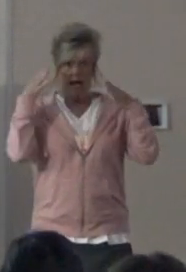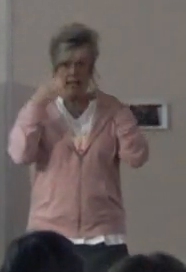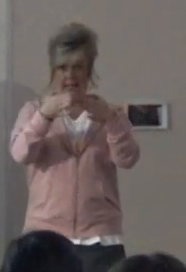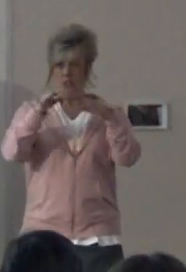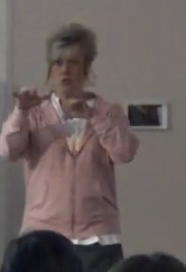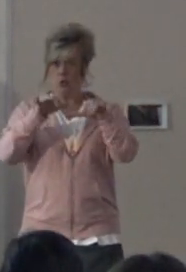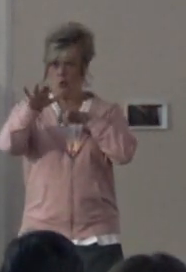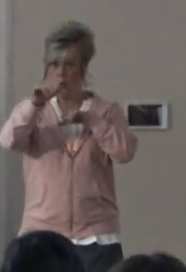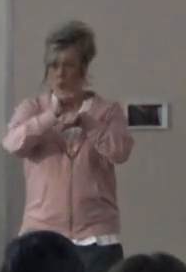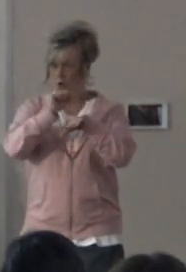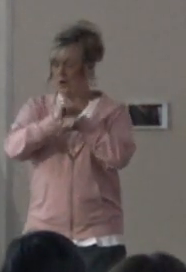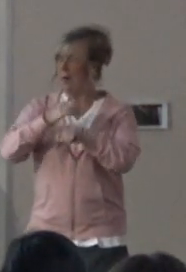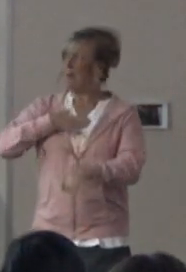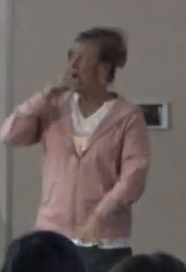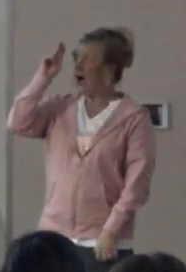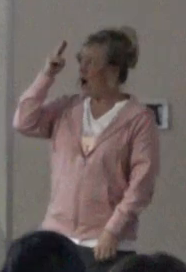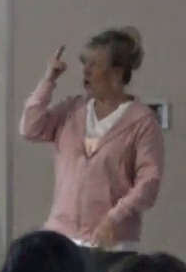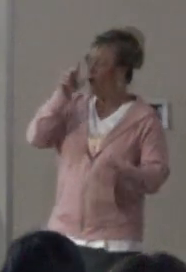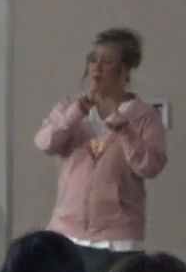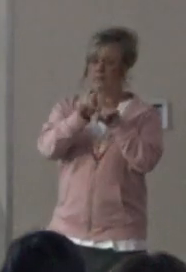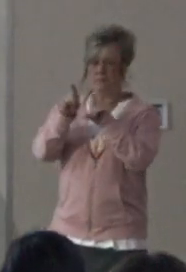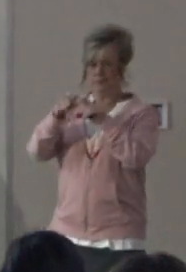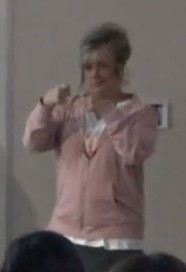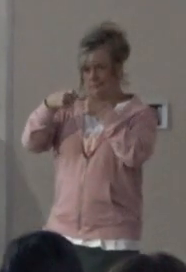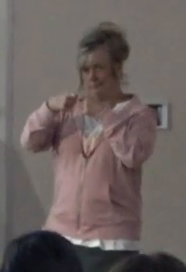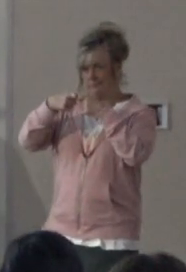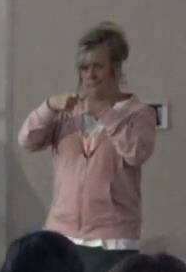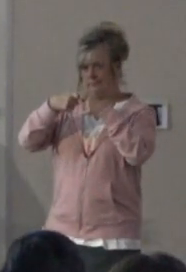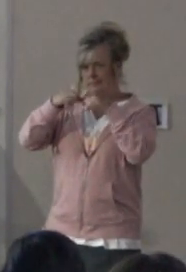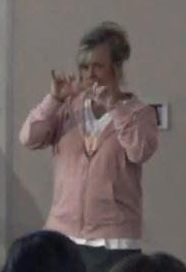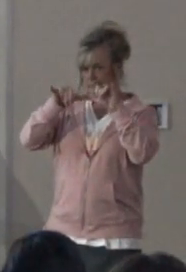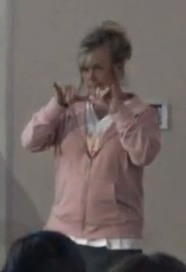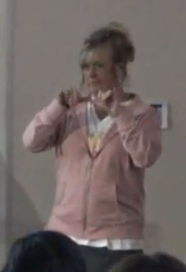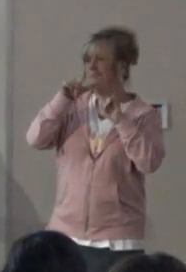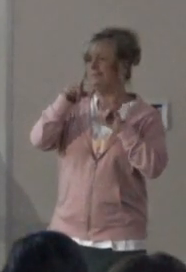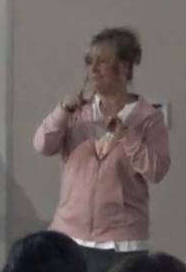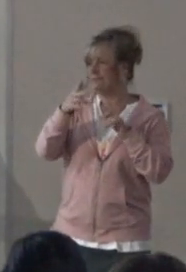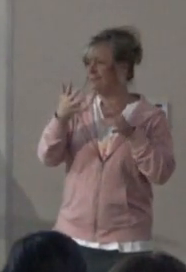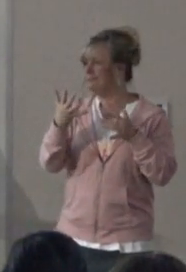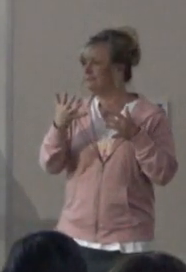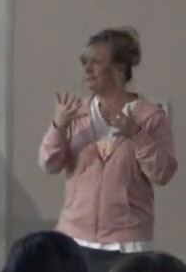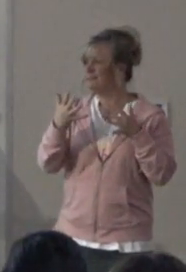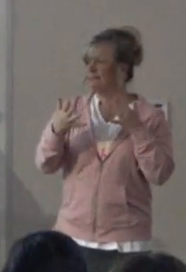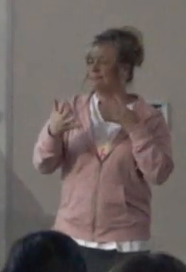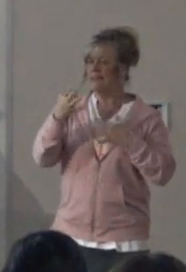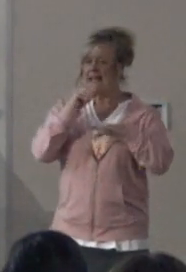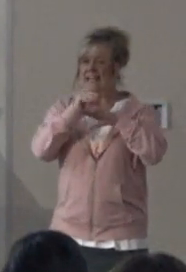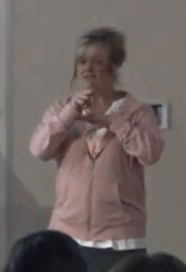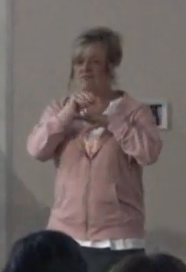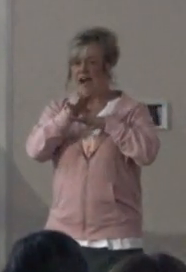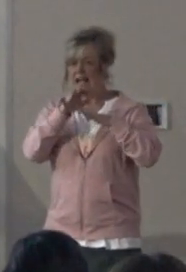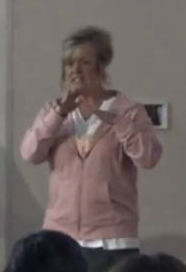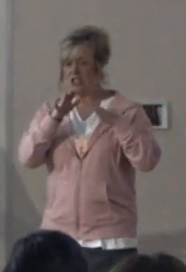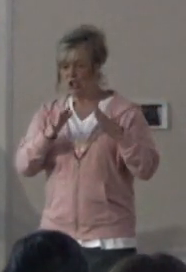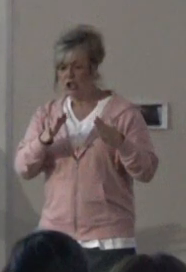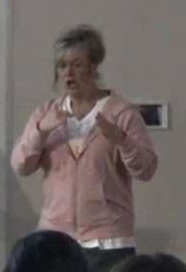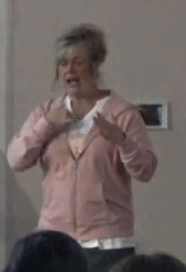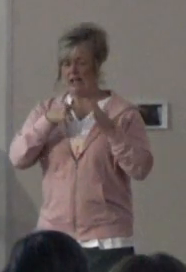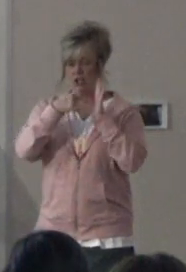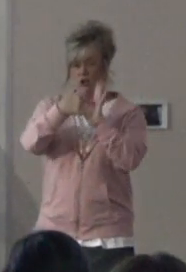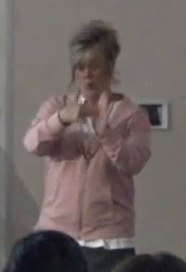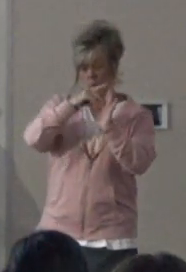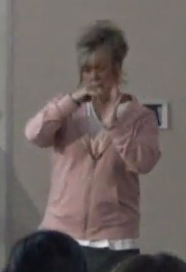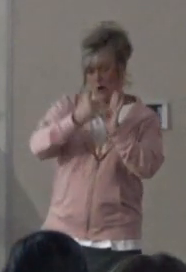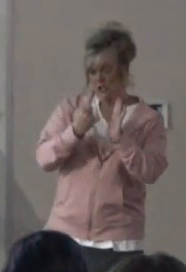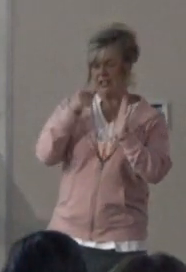work. And I have my uncle, who's also an electrical engineer, and he was kind of an advisor where I could show him my project,